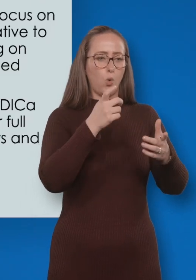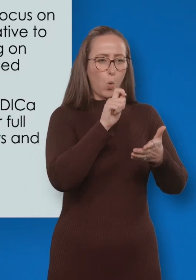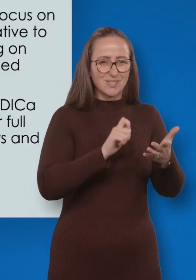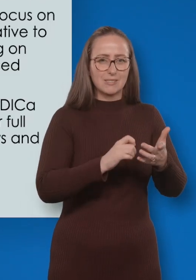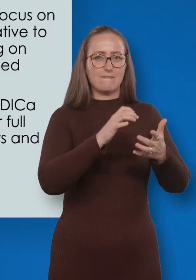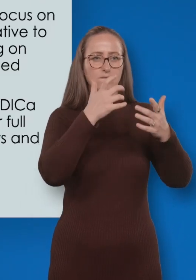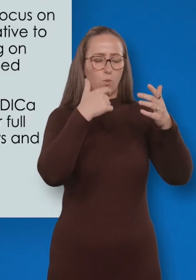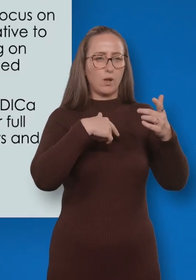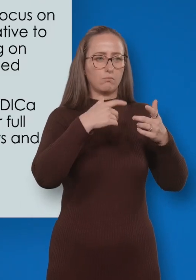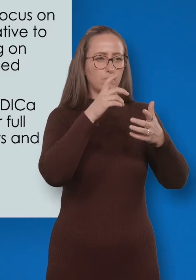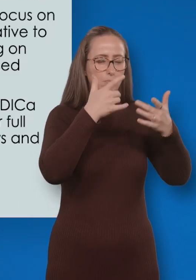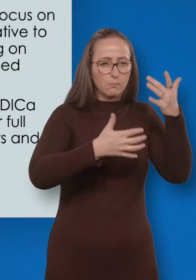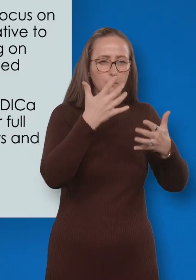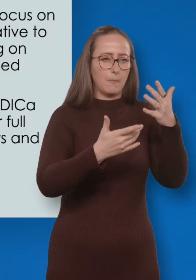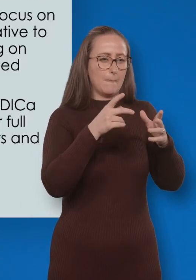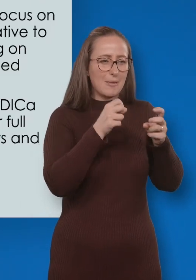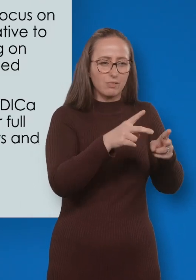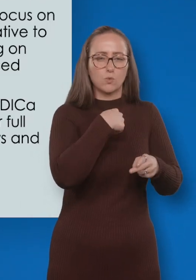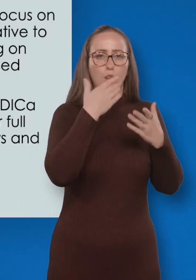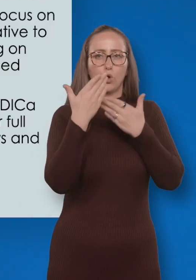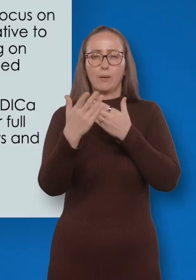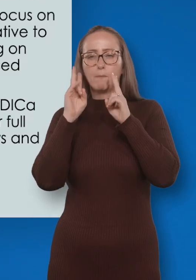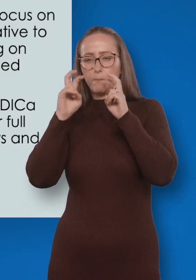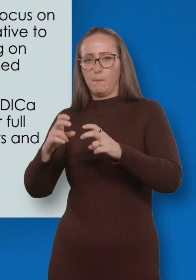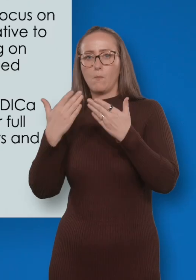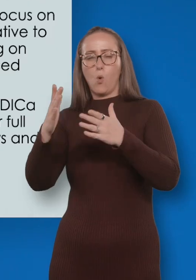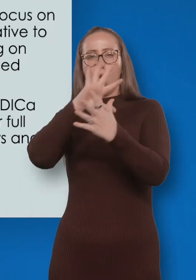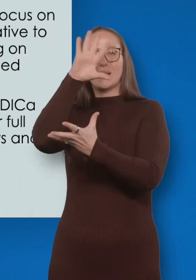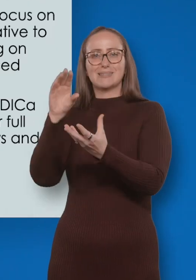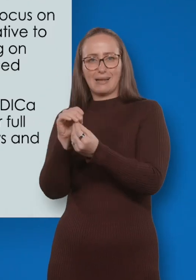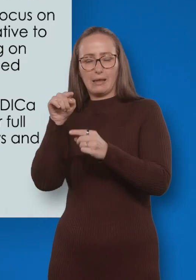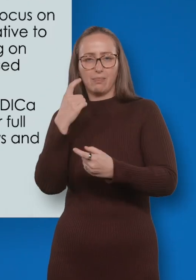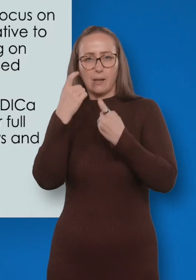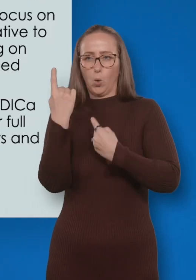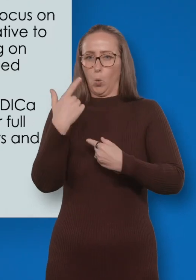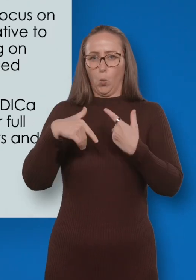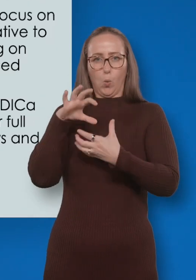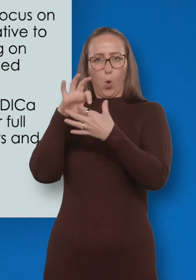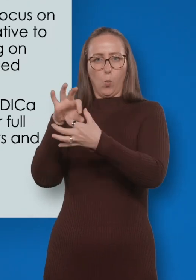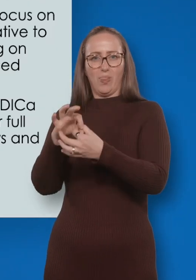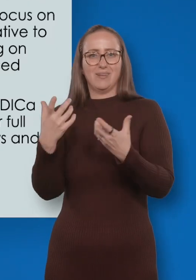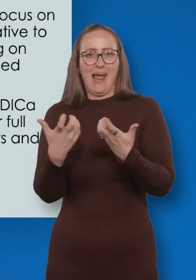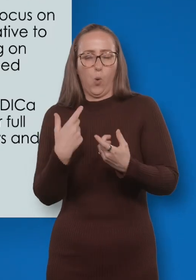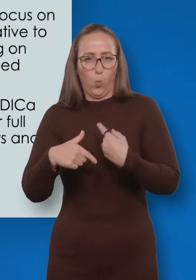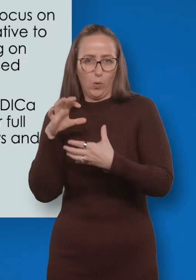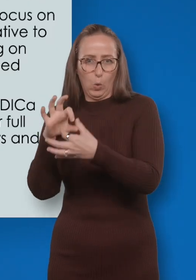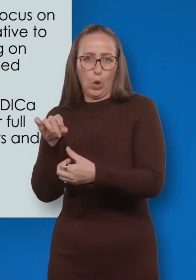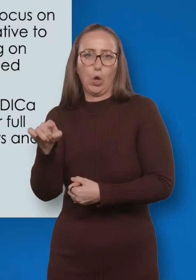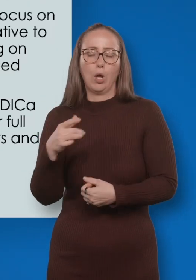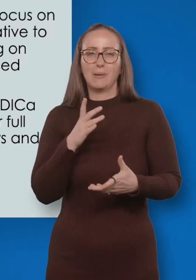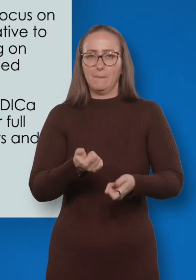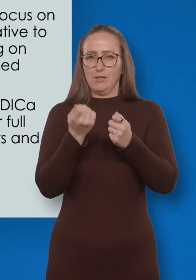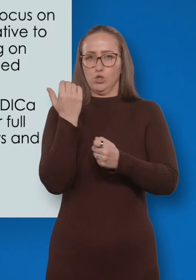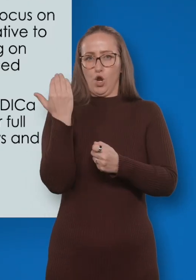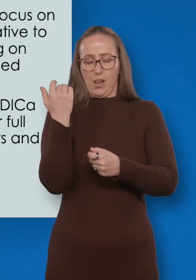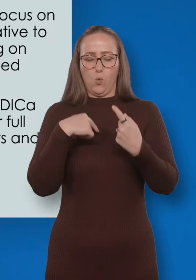more holistically, sort of a whole person approach around who we work with and how we work. And as I mentioned earlier, we